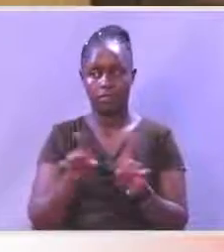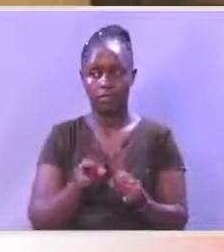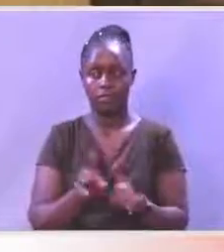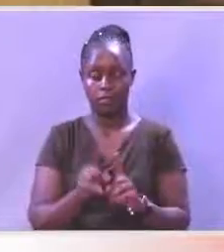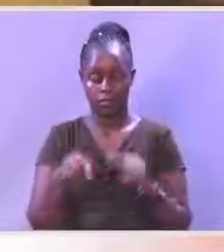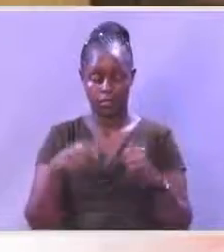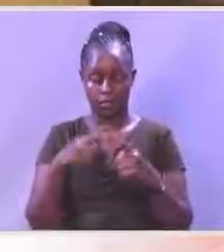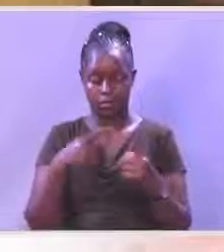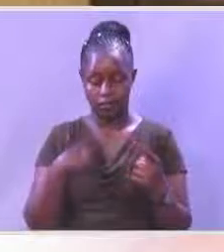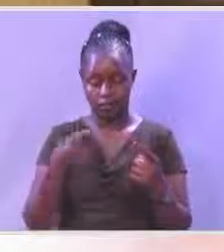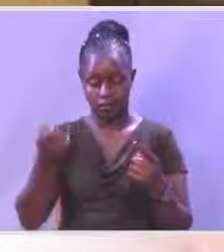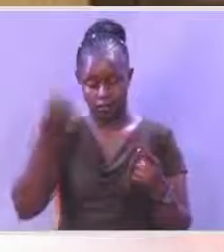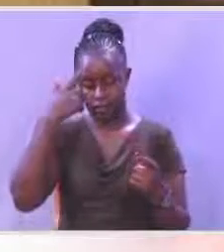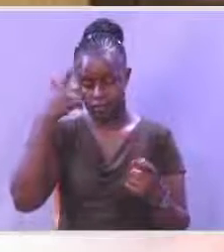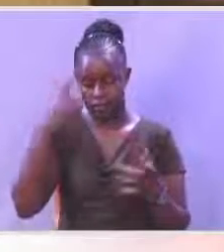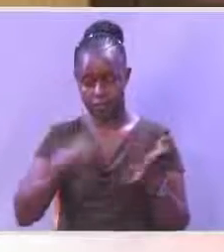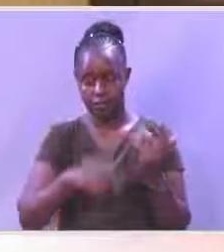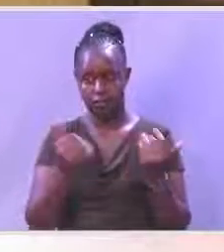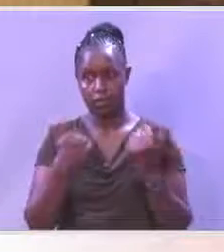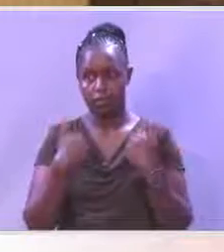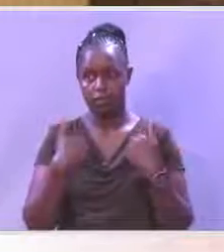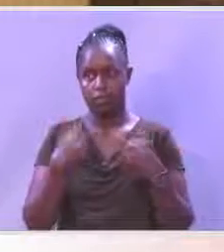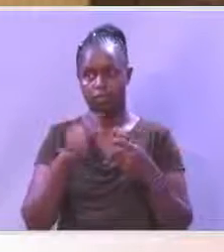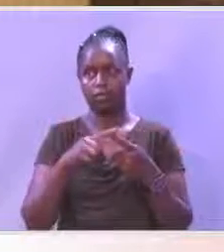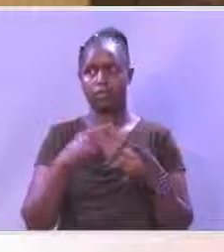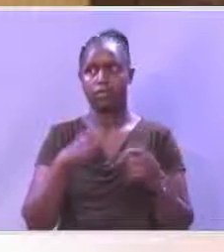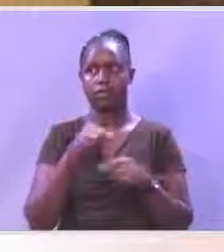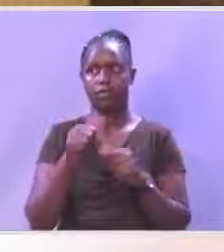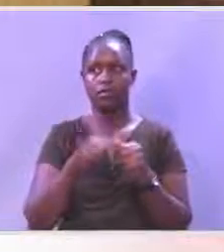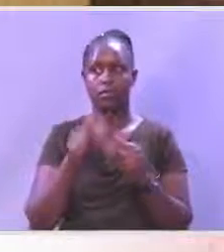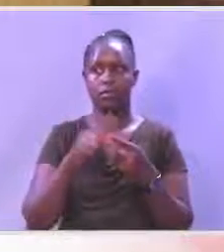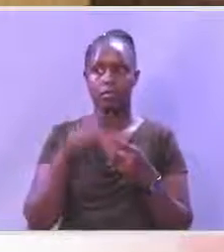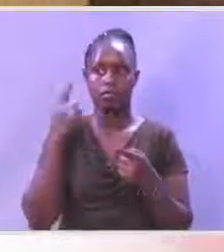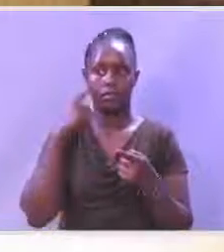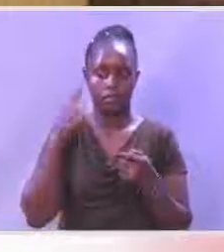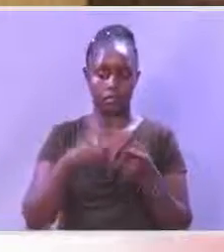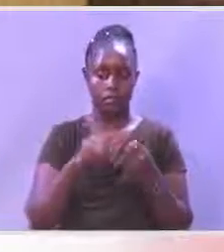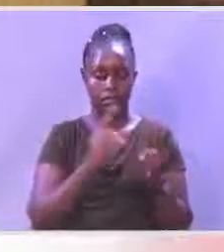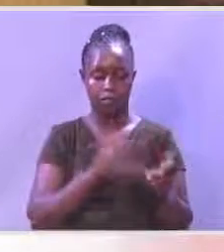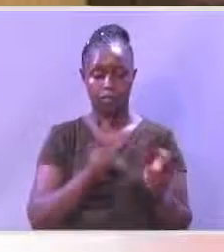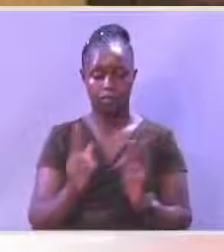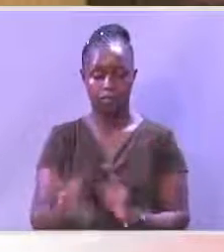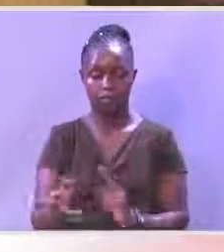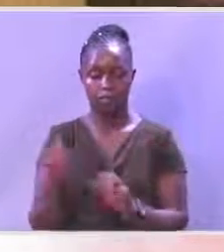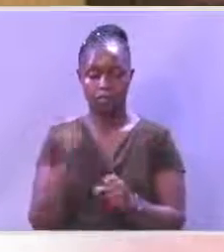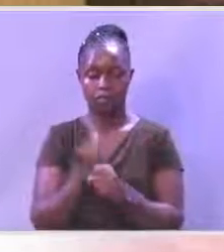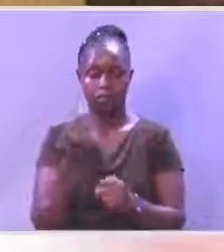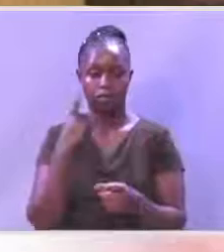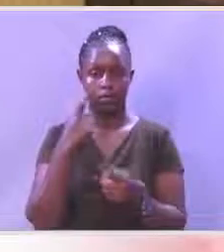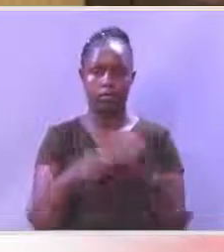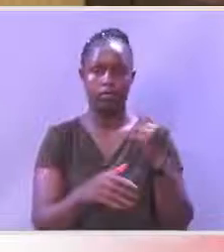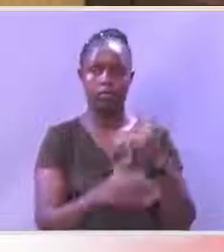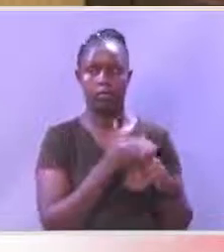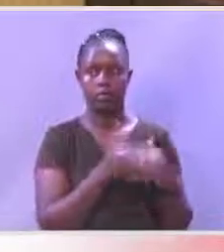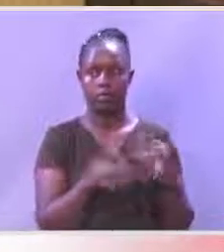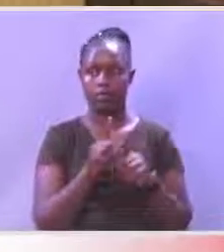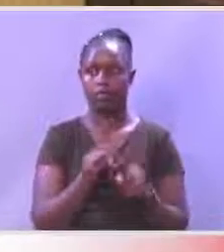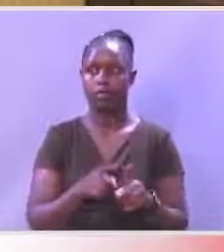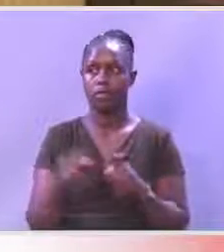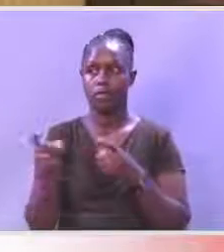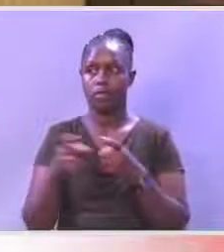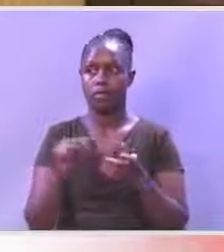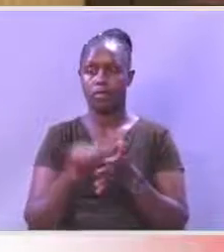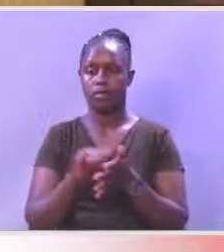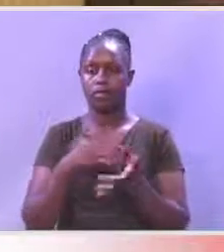and manage their butcheries for us. So it was a bit of an expansion from Kenchik, from their normal poultry side into the beef operation to run